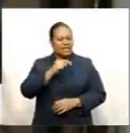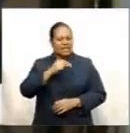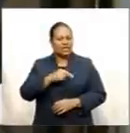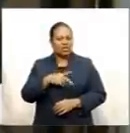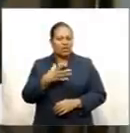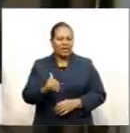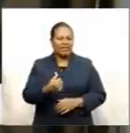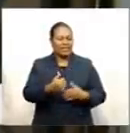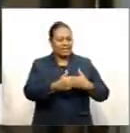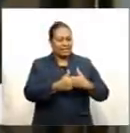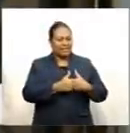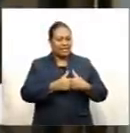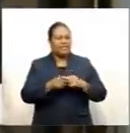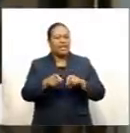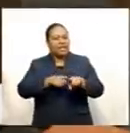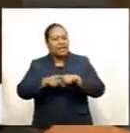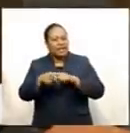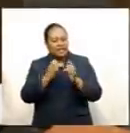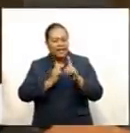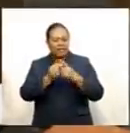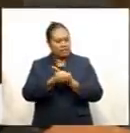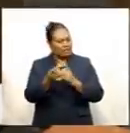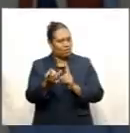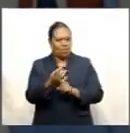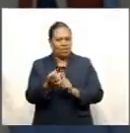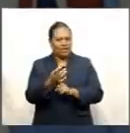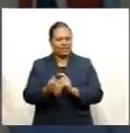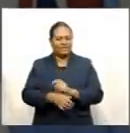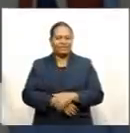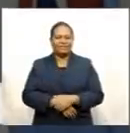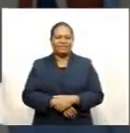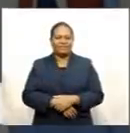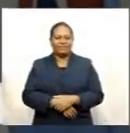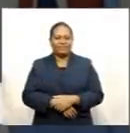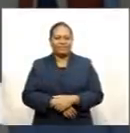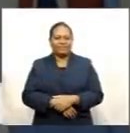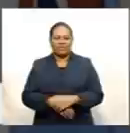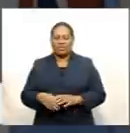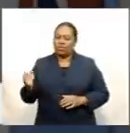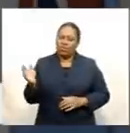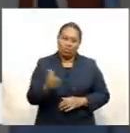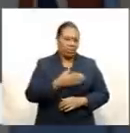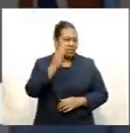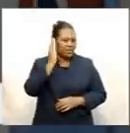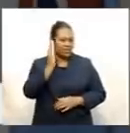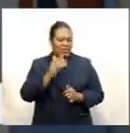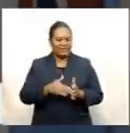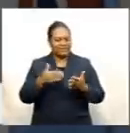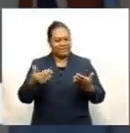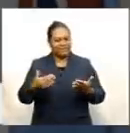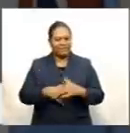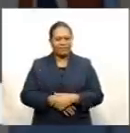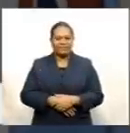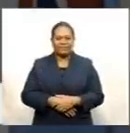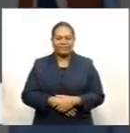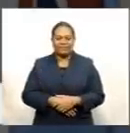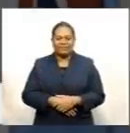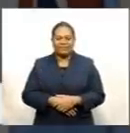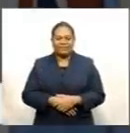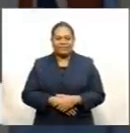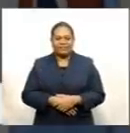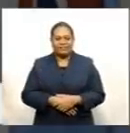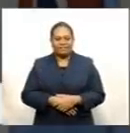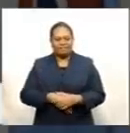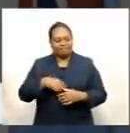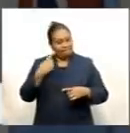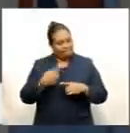learning environment for all kids is paramount. Almost all these schools now have been sort of